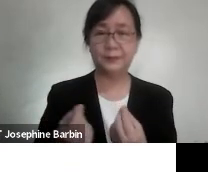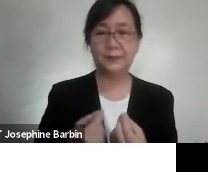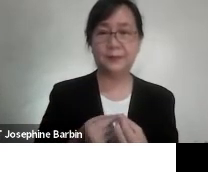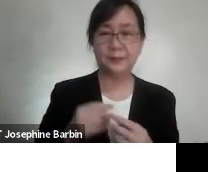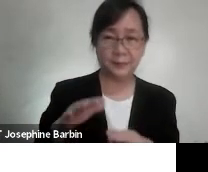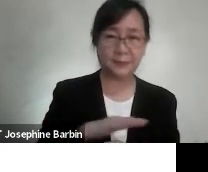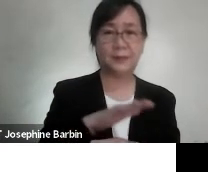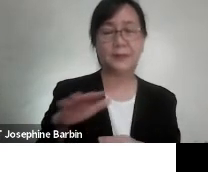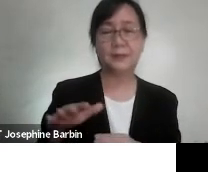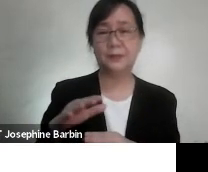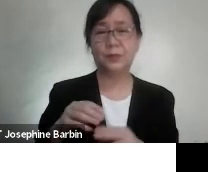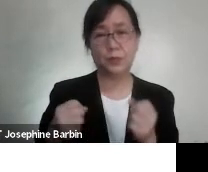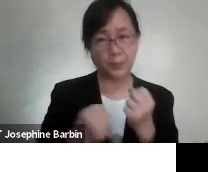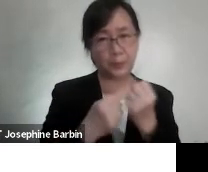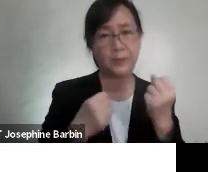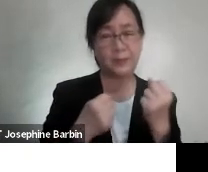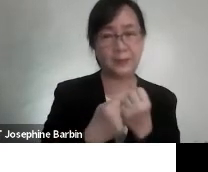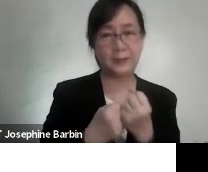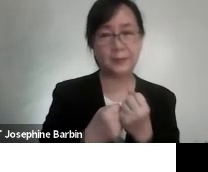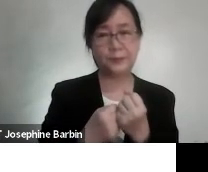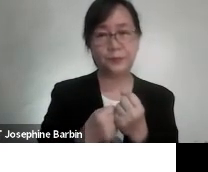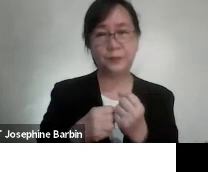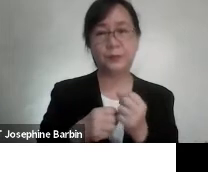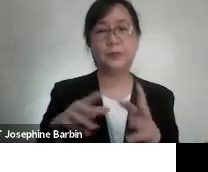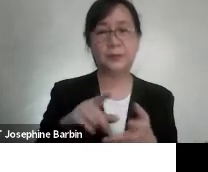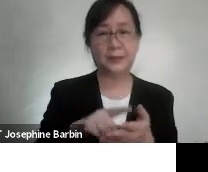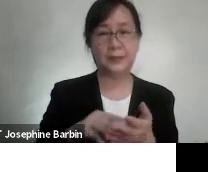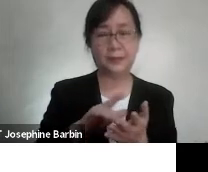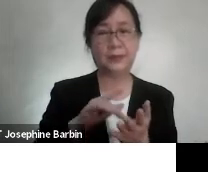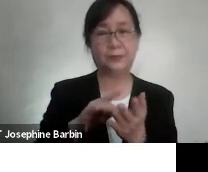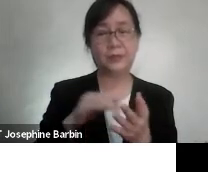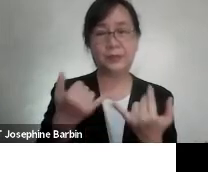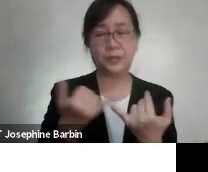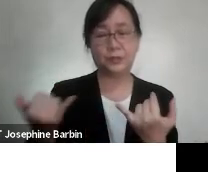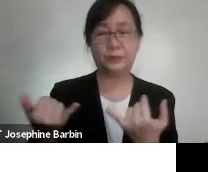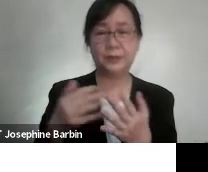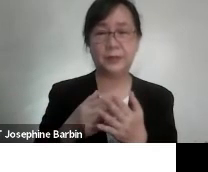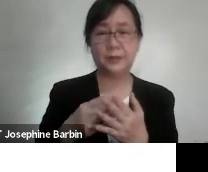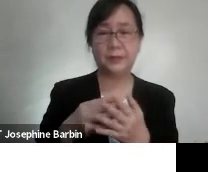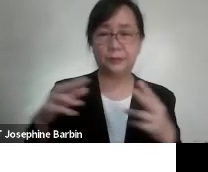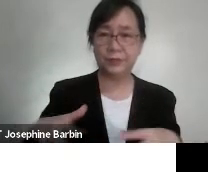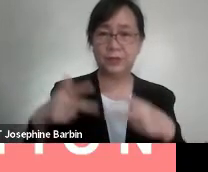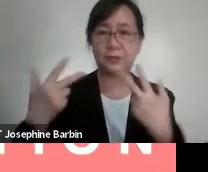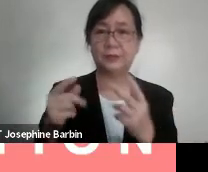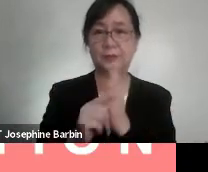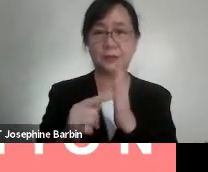around supporting them adequately to take advantage of the educational affordances of digital technology.